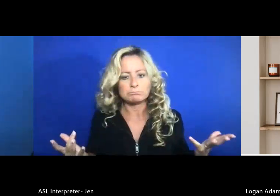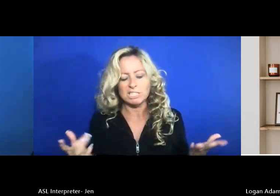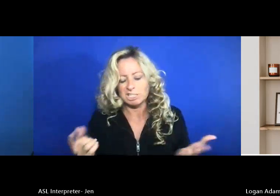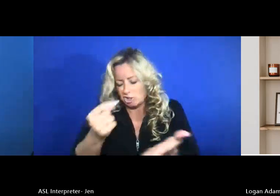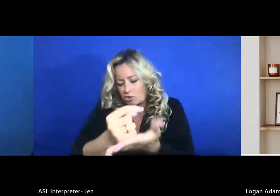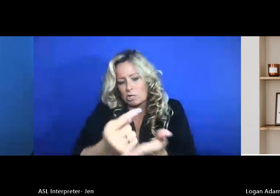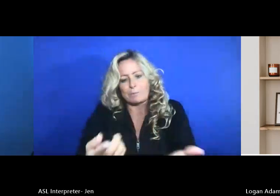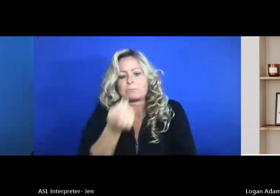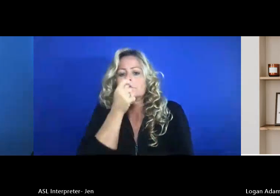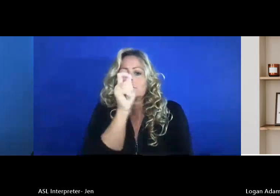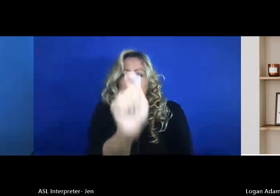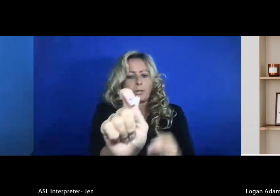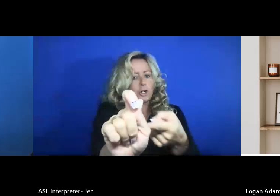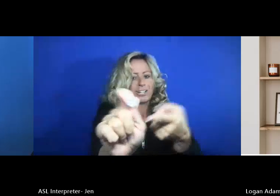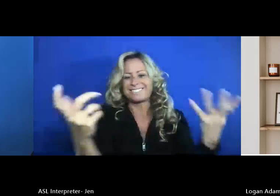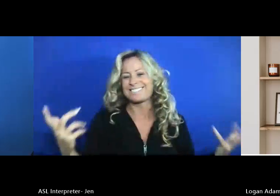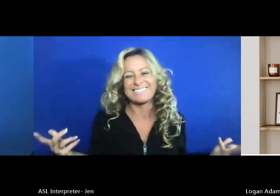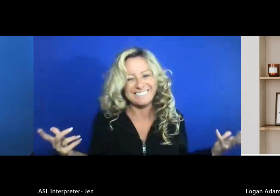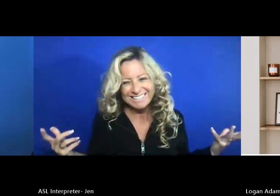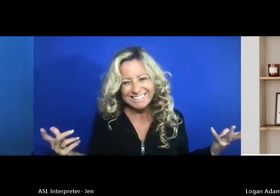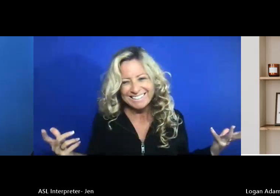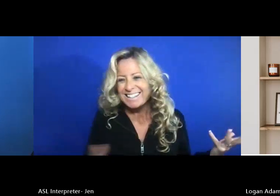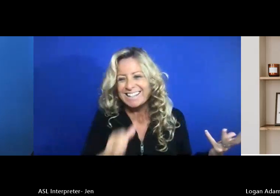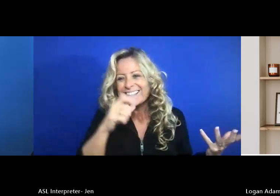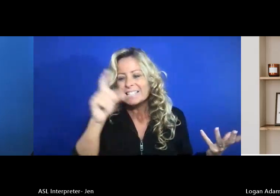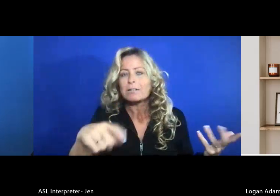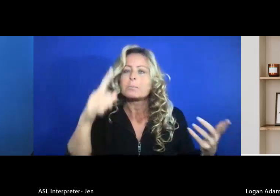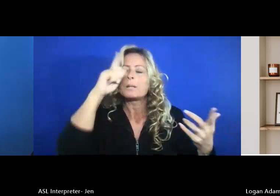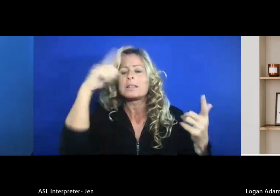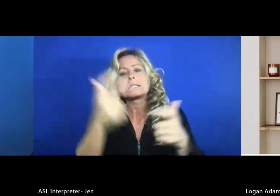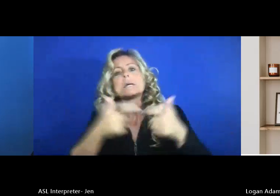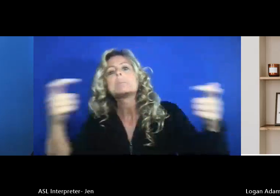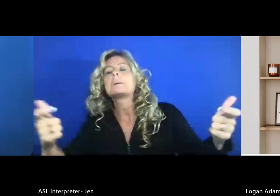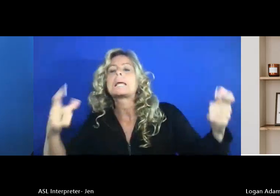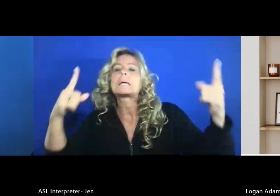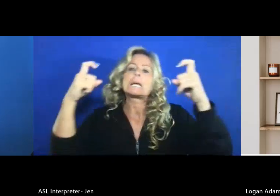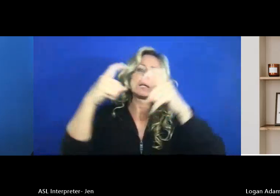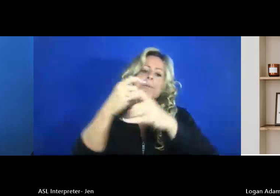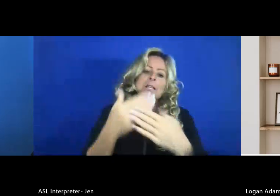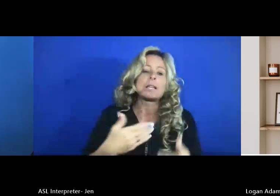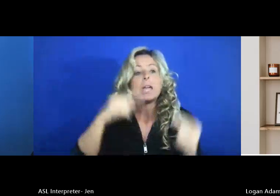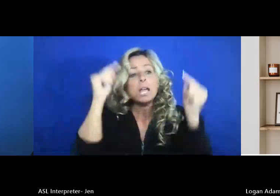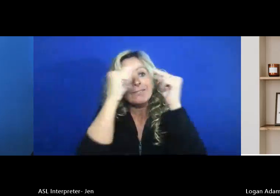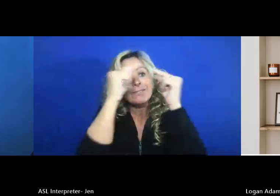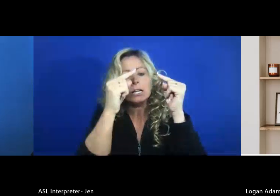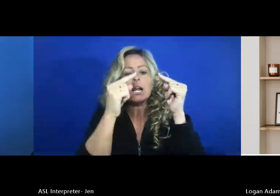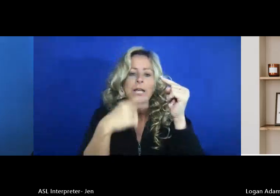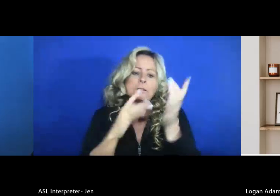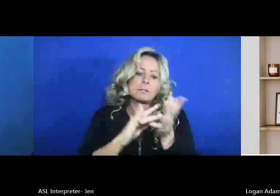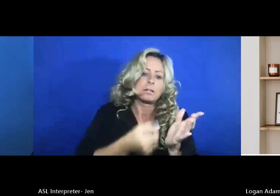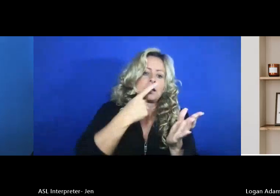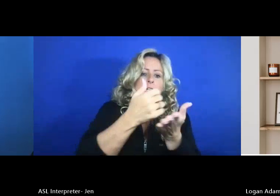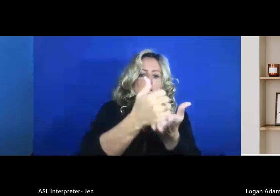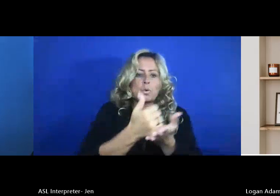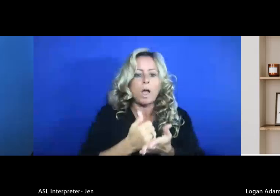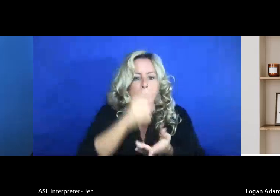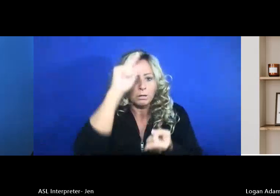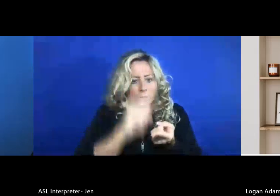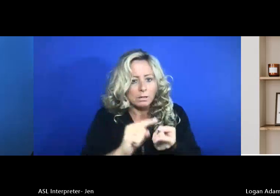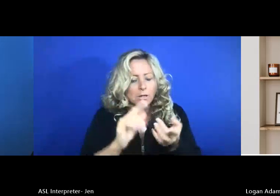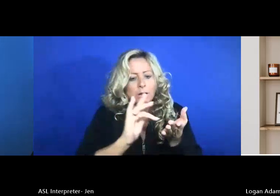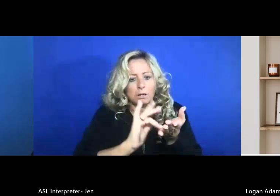treatment. It doesn't have to be this big, complicated thing. If I have a headache, I take a medication, it treats my headache.